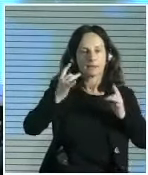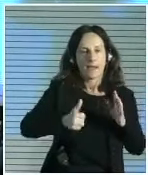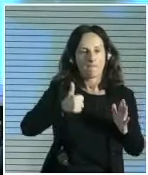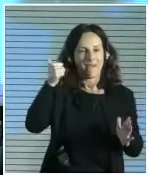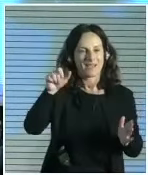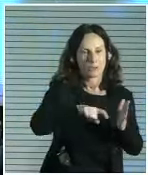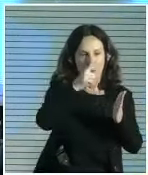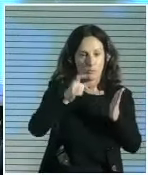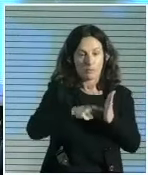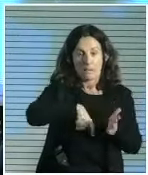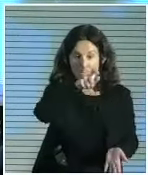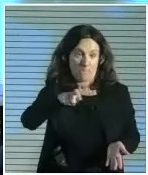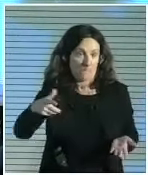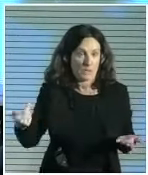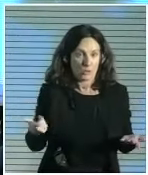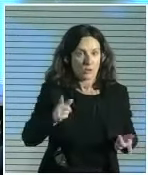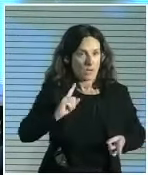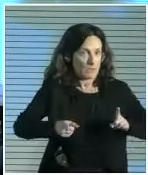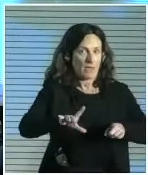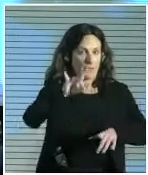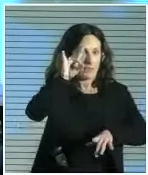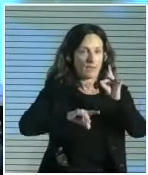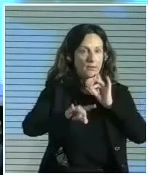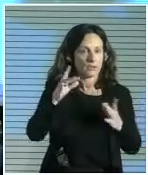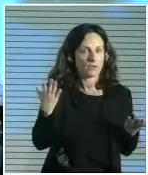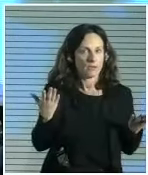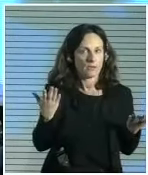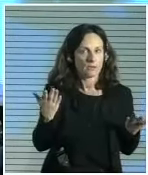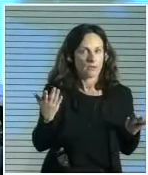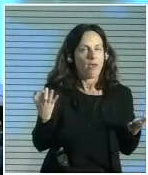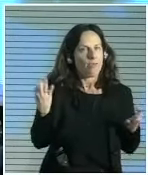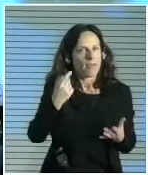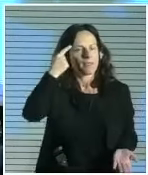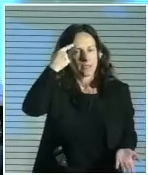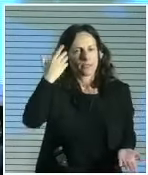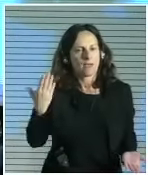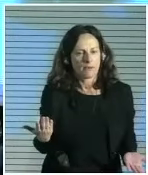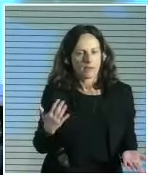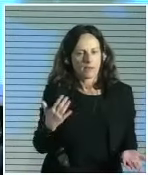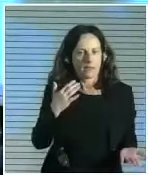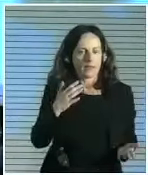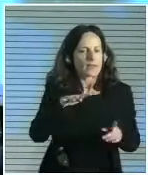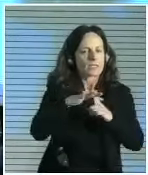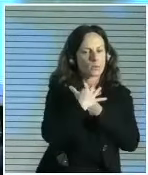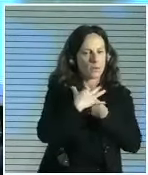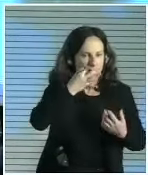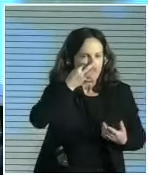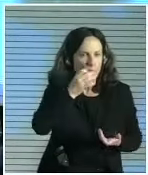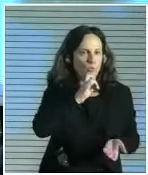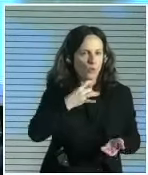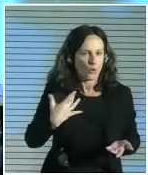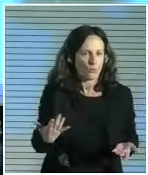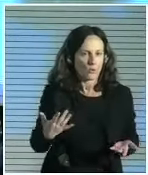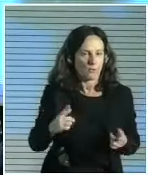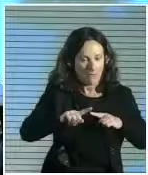discussing governance. I wanted to ask José Juan about the plan and the development of the plan that you